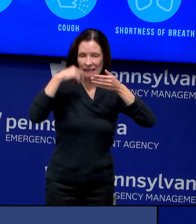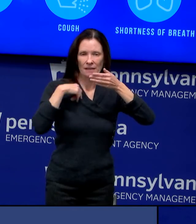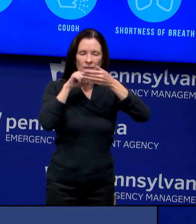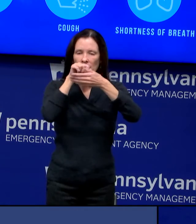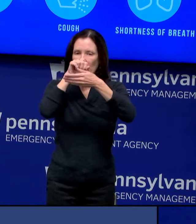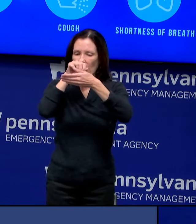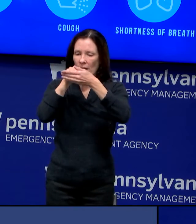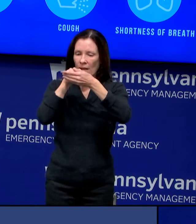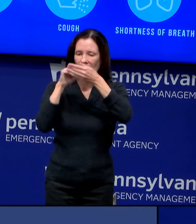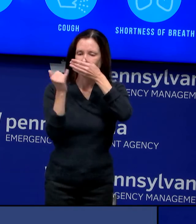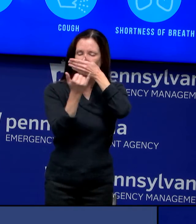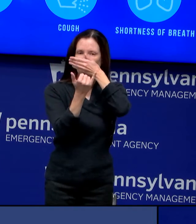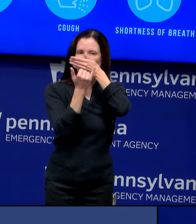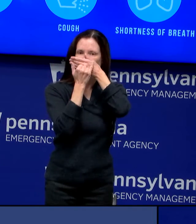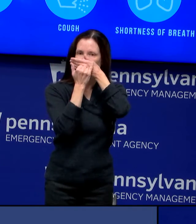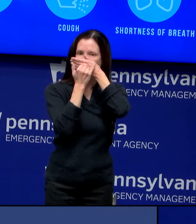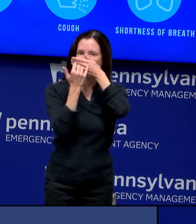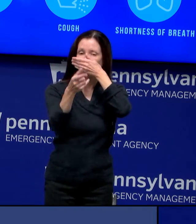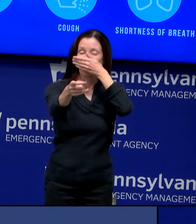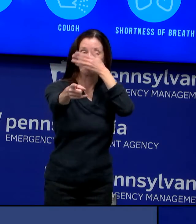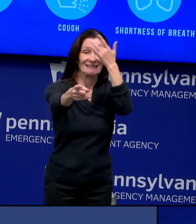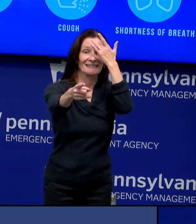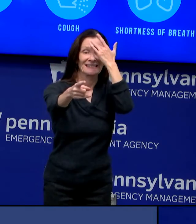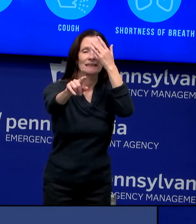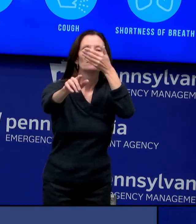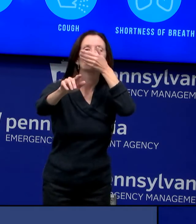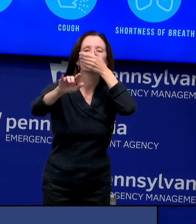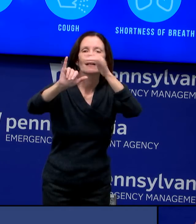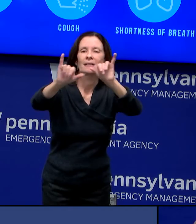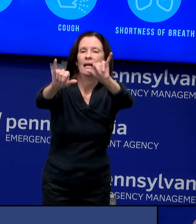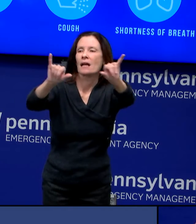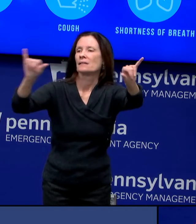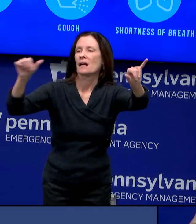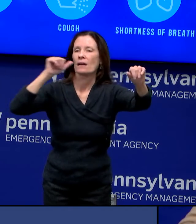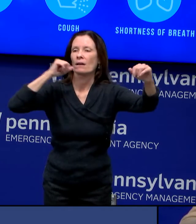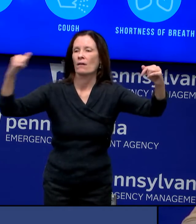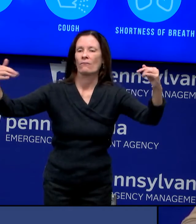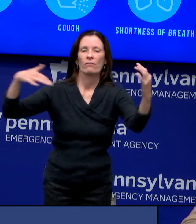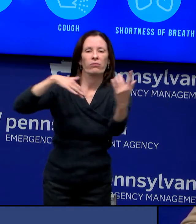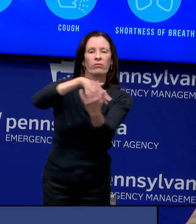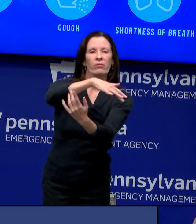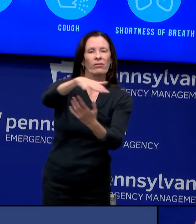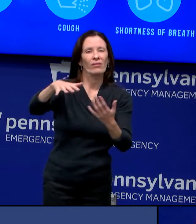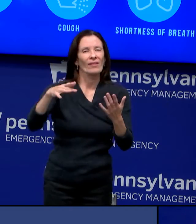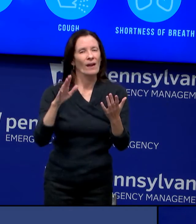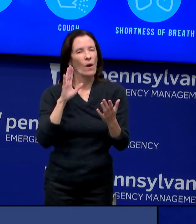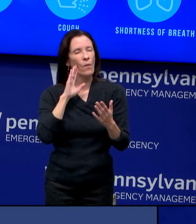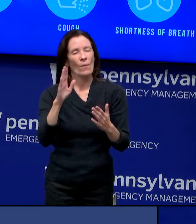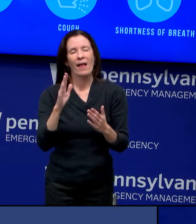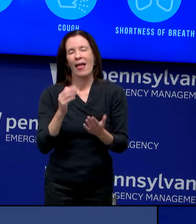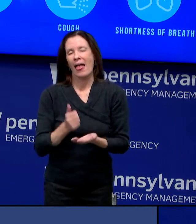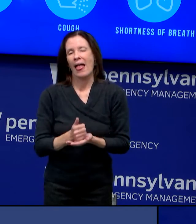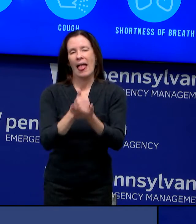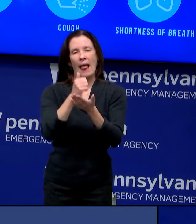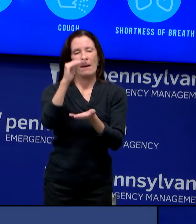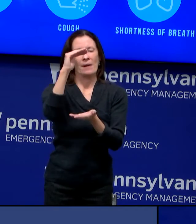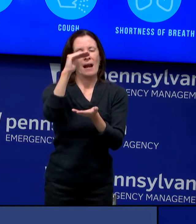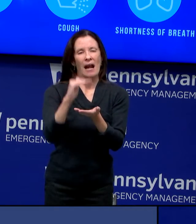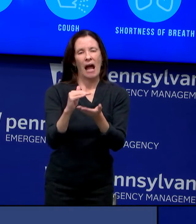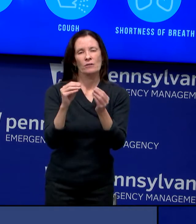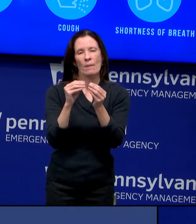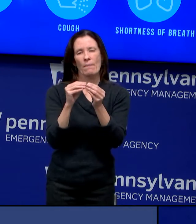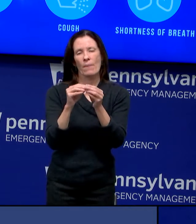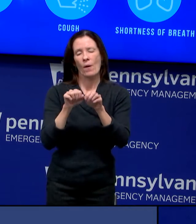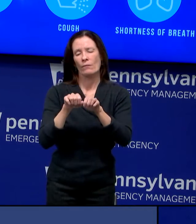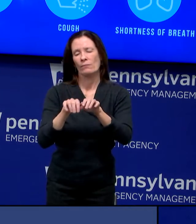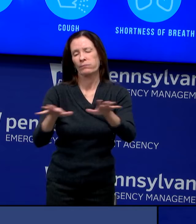the efforts to prevent the spread of COVID-19 from starting to reoccur in those yellow areas. From the